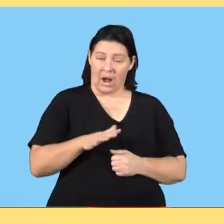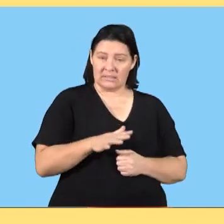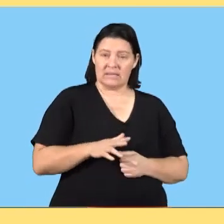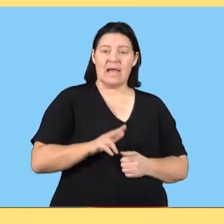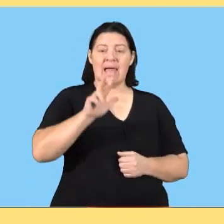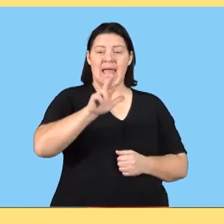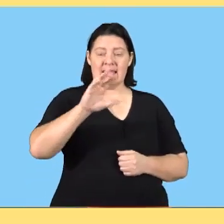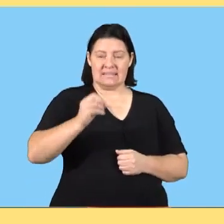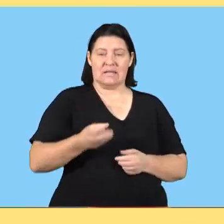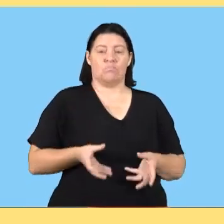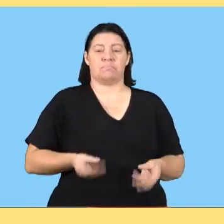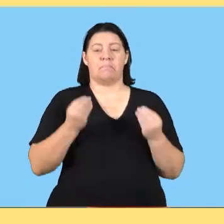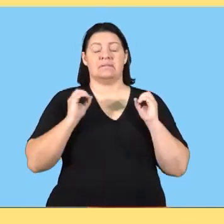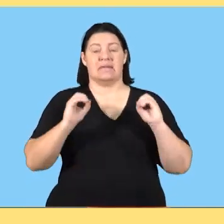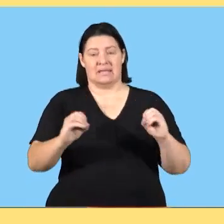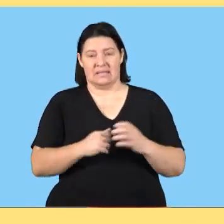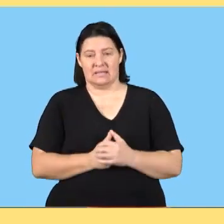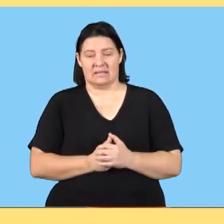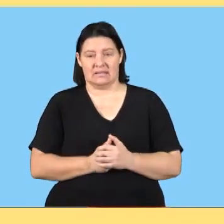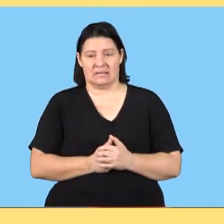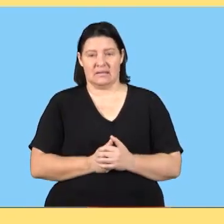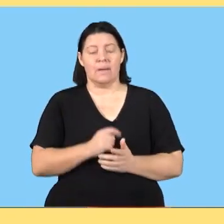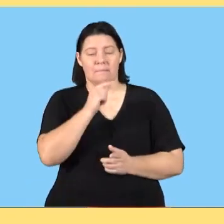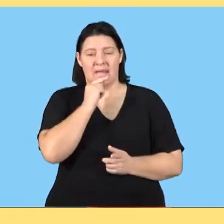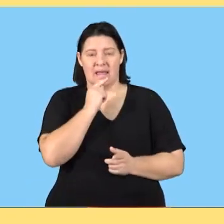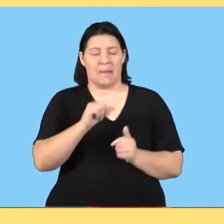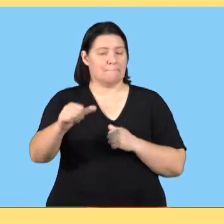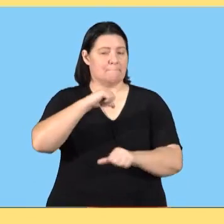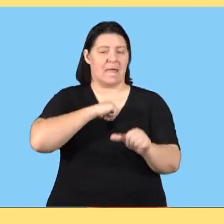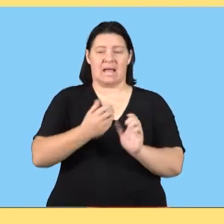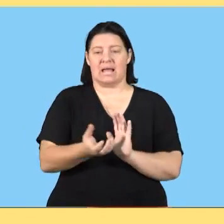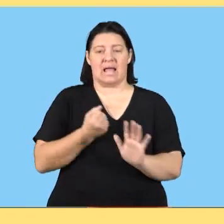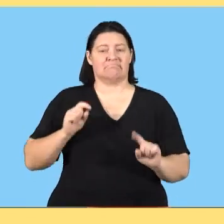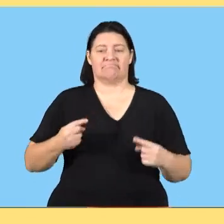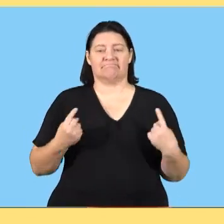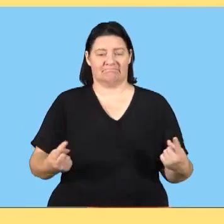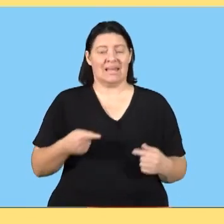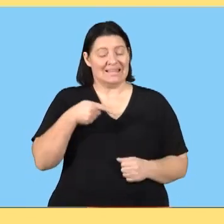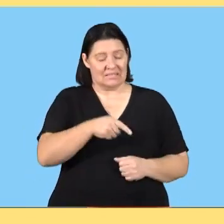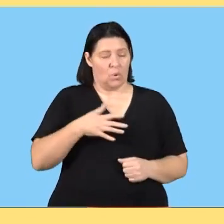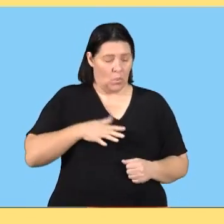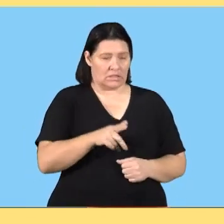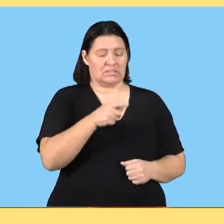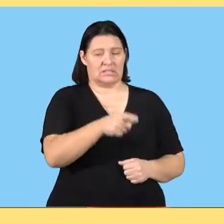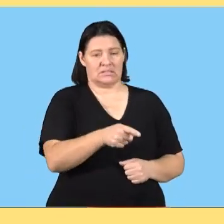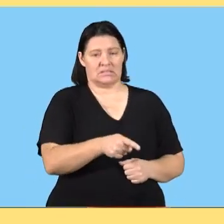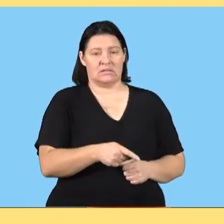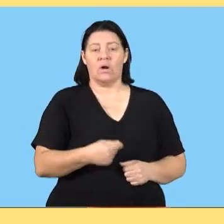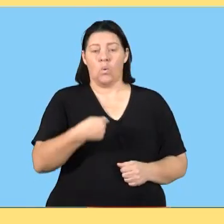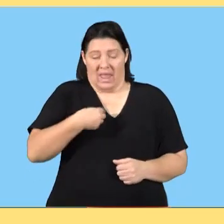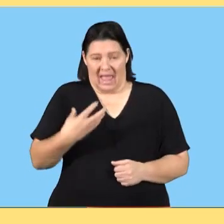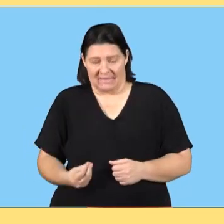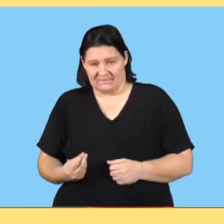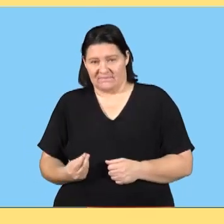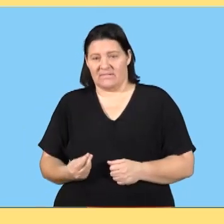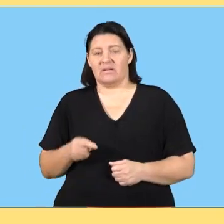the 80 that we have not yet received, which is going to be written off as irrecoverable. This is what we want, 80. And